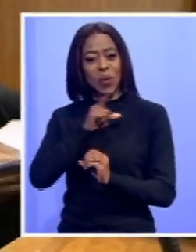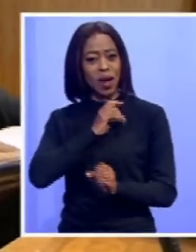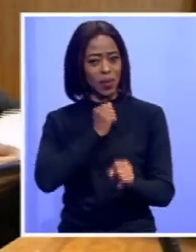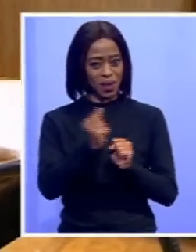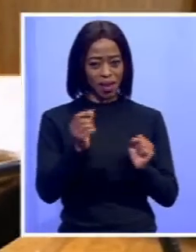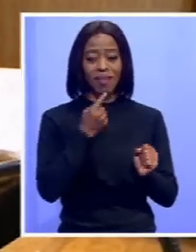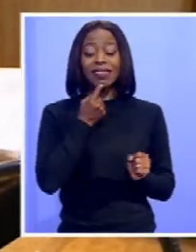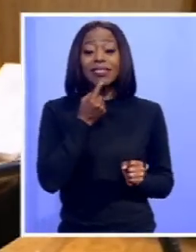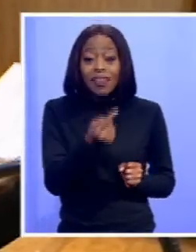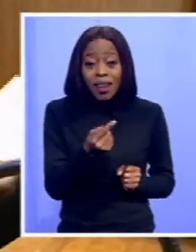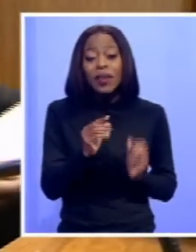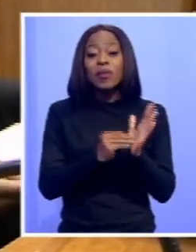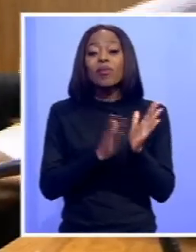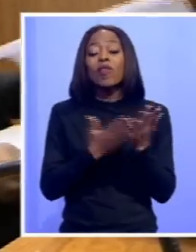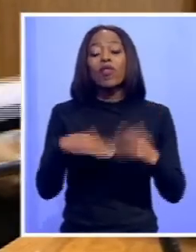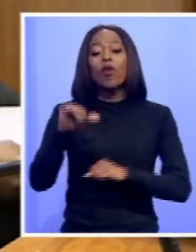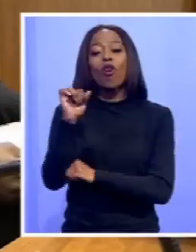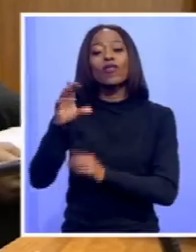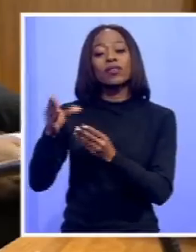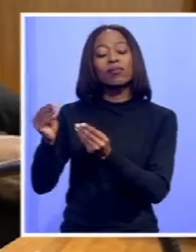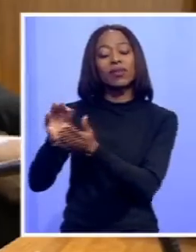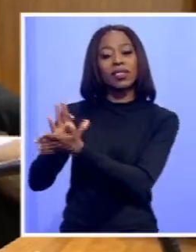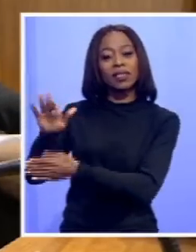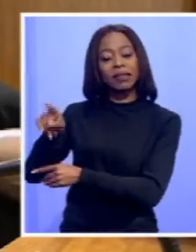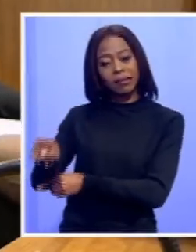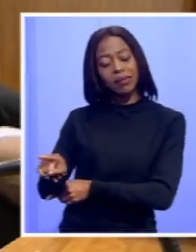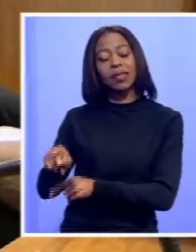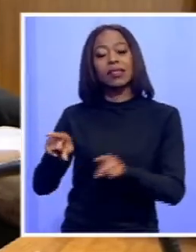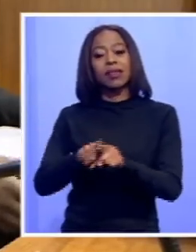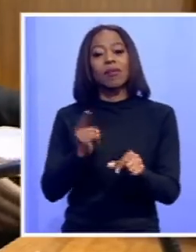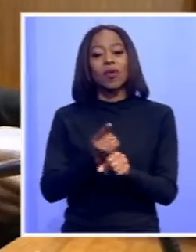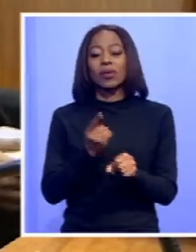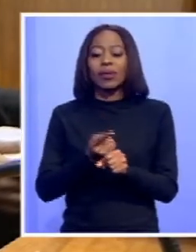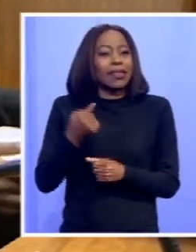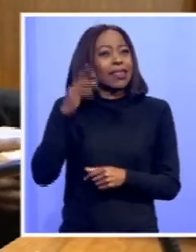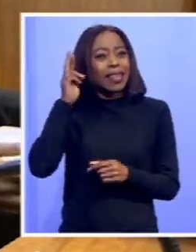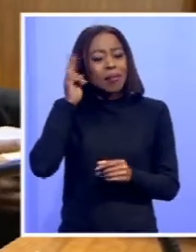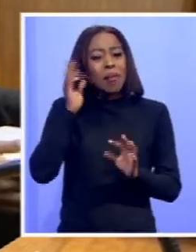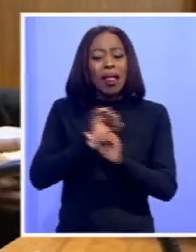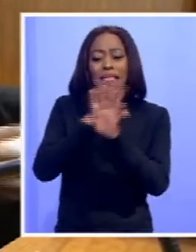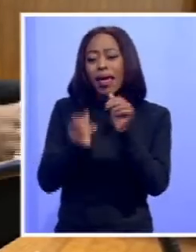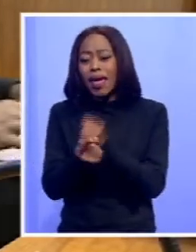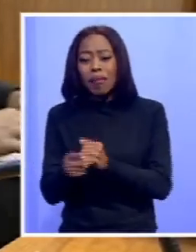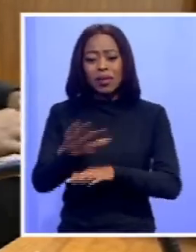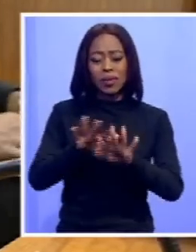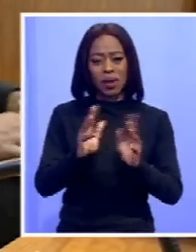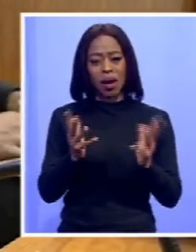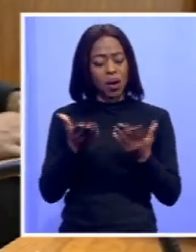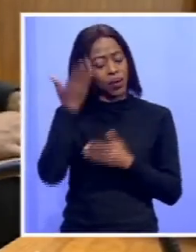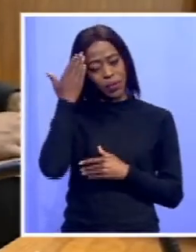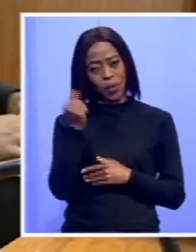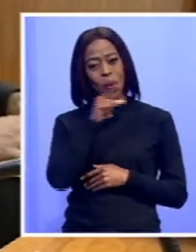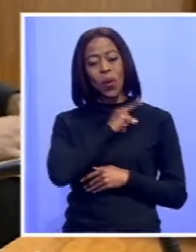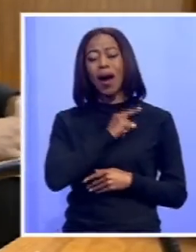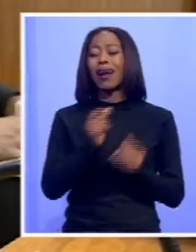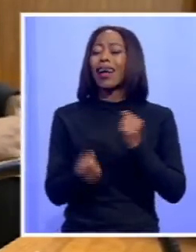of the disc in SAP-13 in his statement. Sub 8, he had a poor recollection of what had transpired in this matter because it had occurred